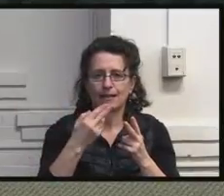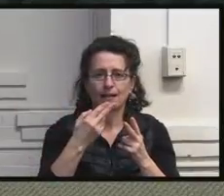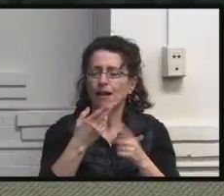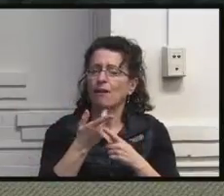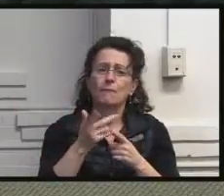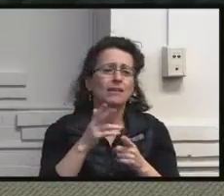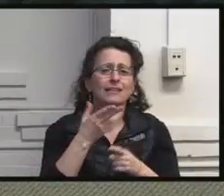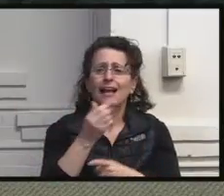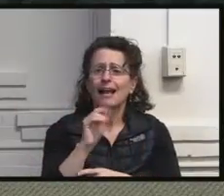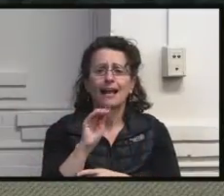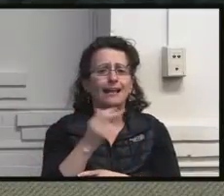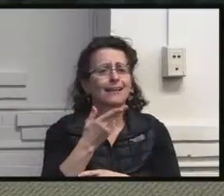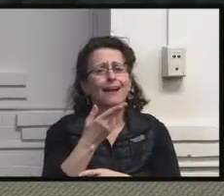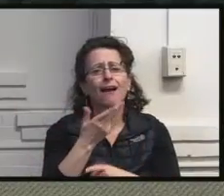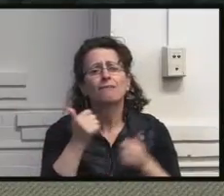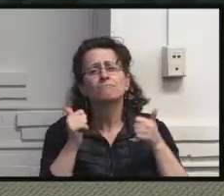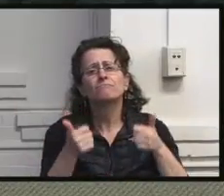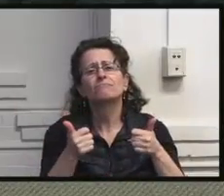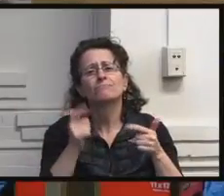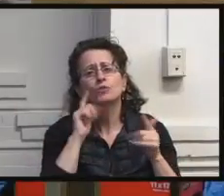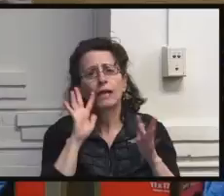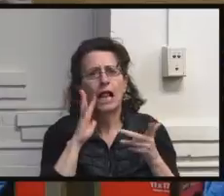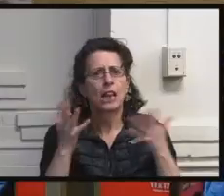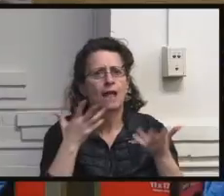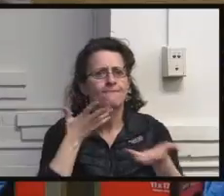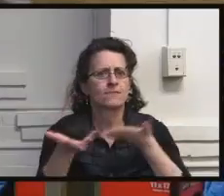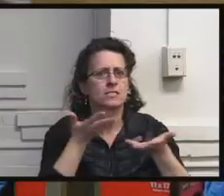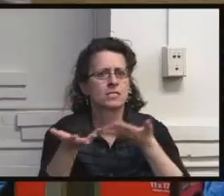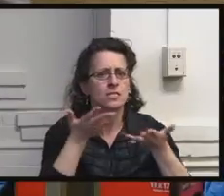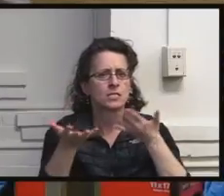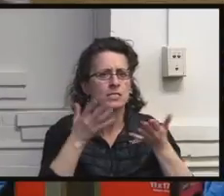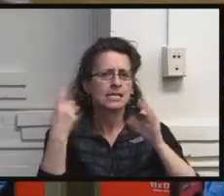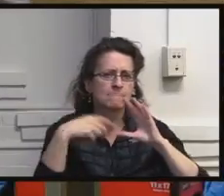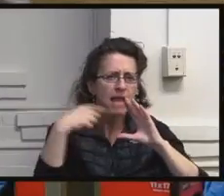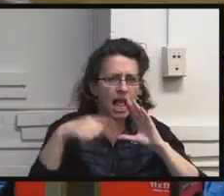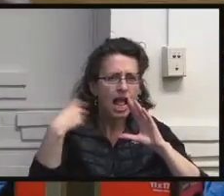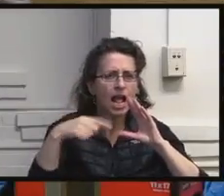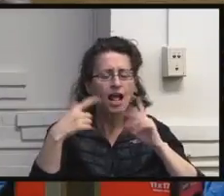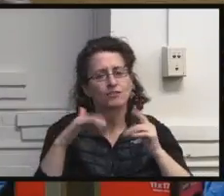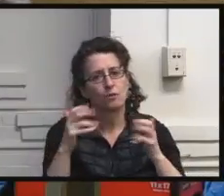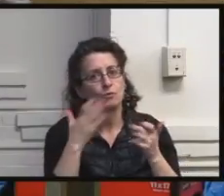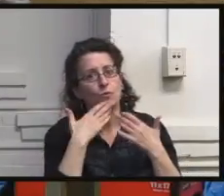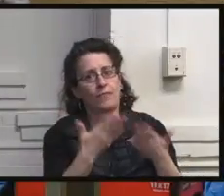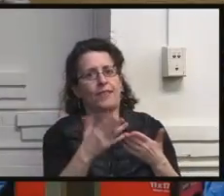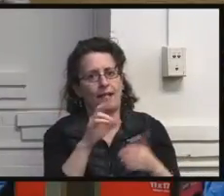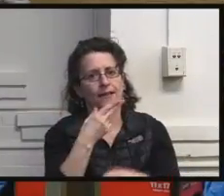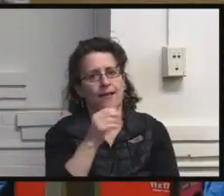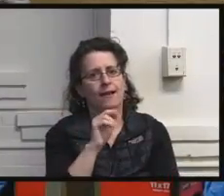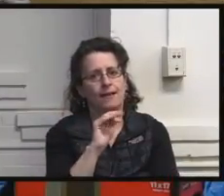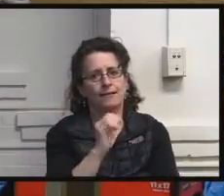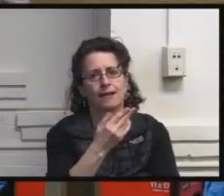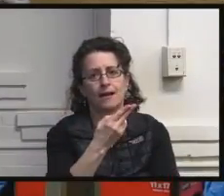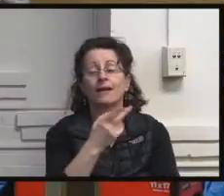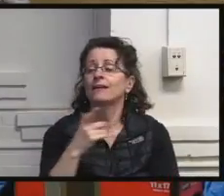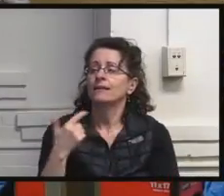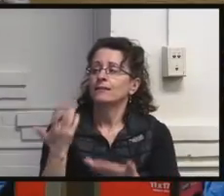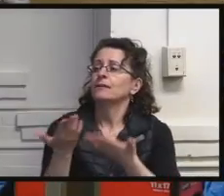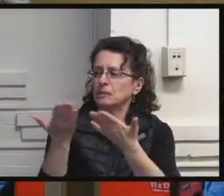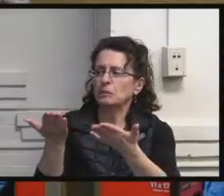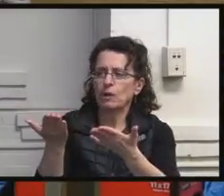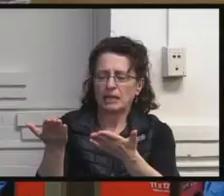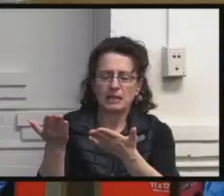been doing a great job, too. She has. Lots of dialogue back and forth, so I just wanted to say thank you to her as well. Thank you. Well, I move that